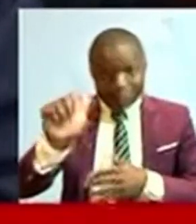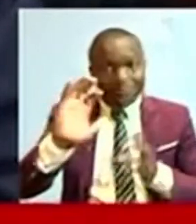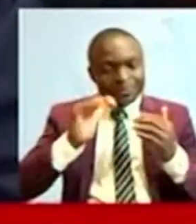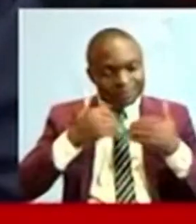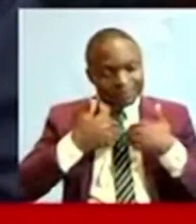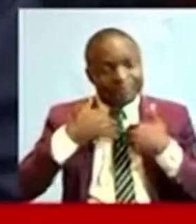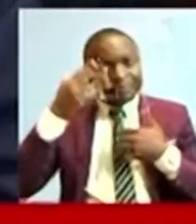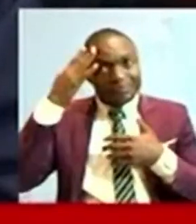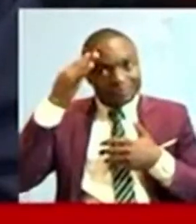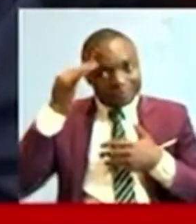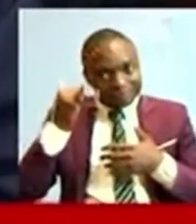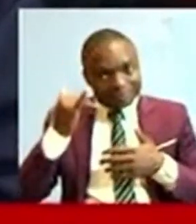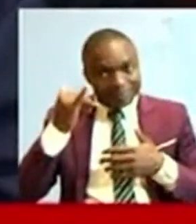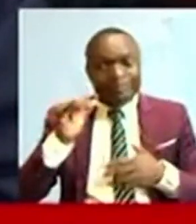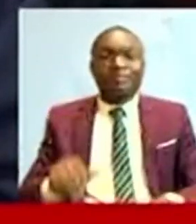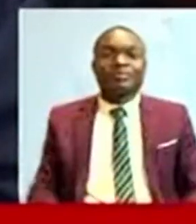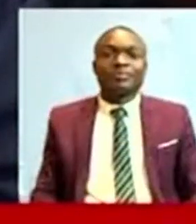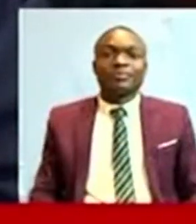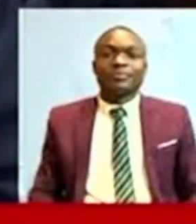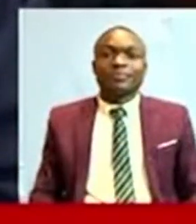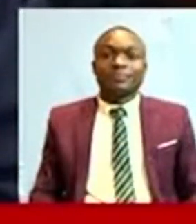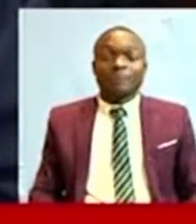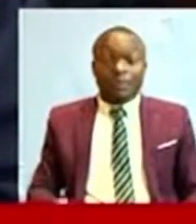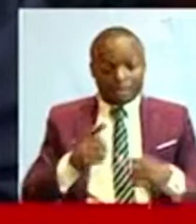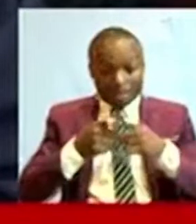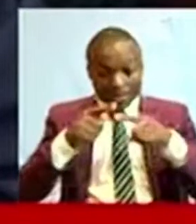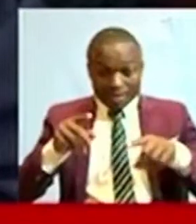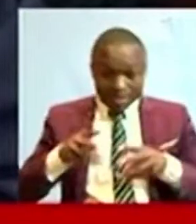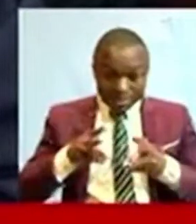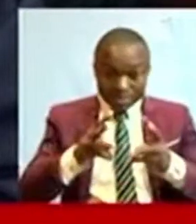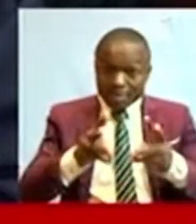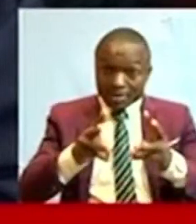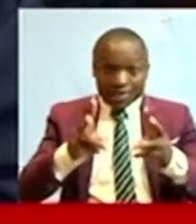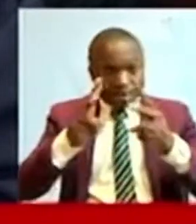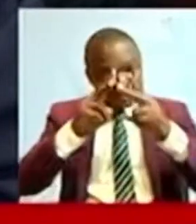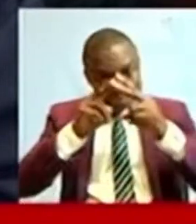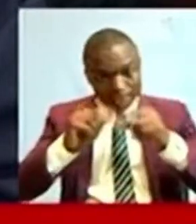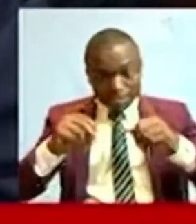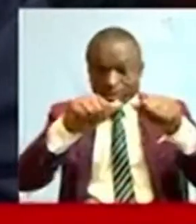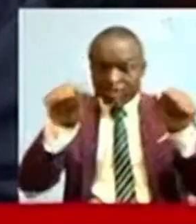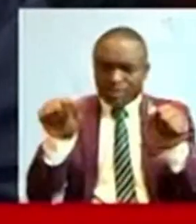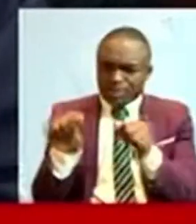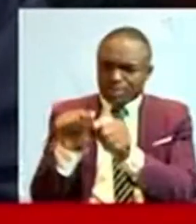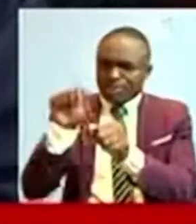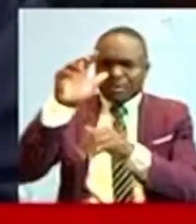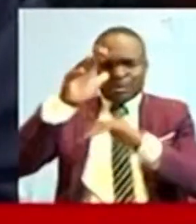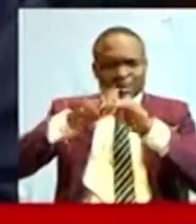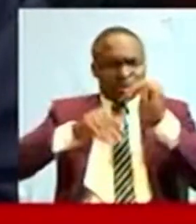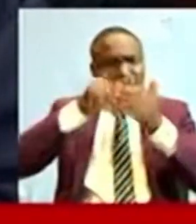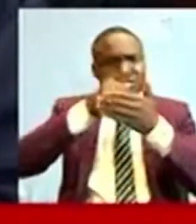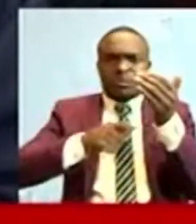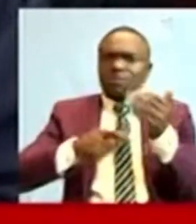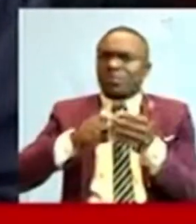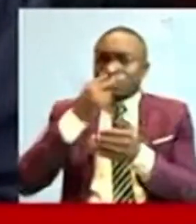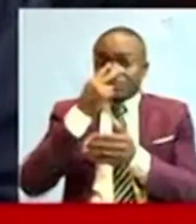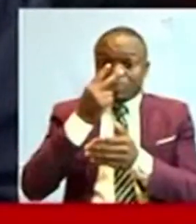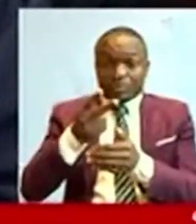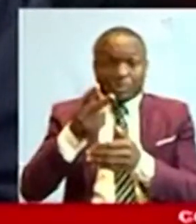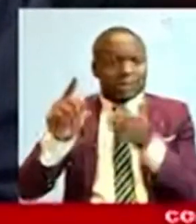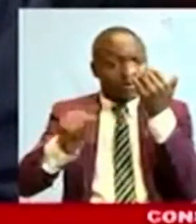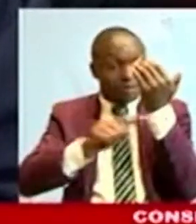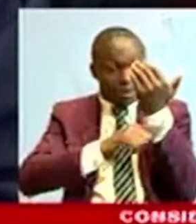is it that way in the rural areas than what I see in the urbanized